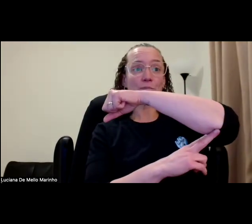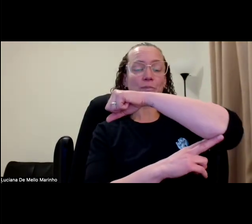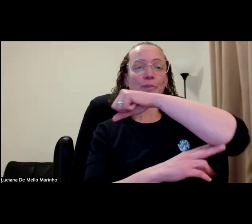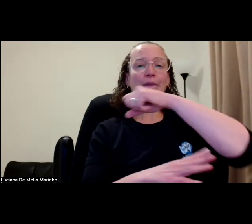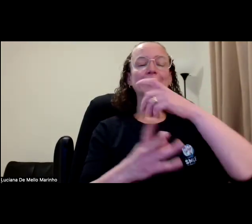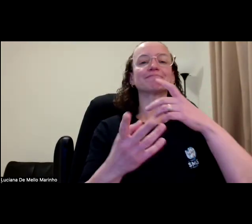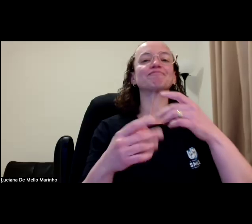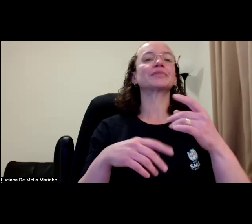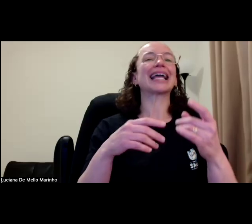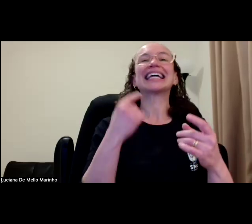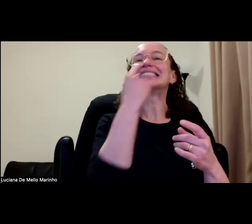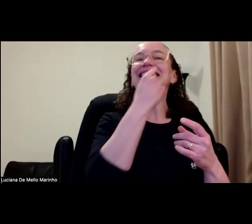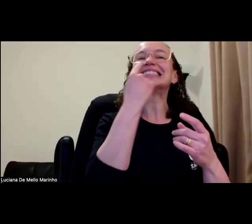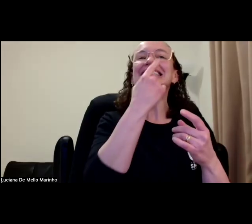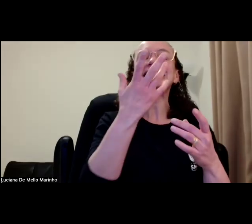You can sign bridge.